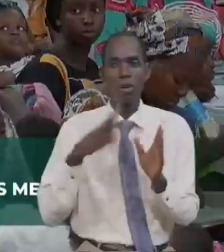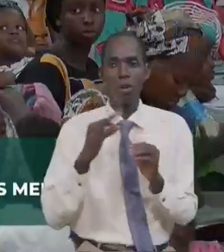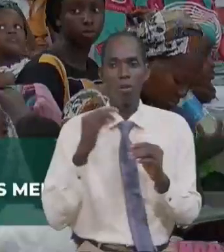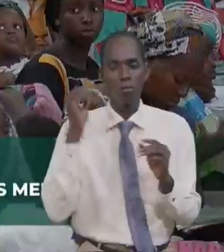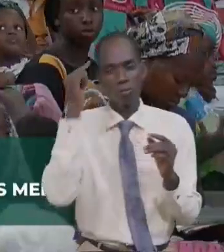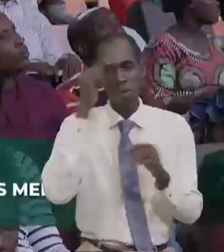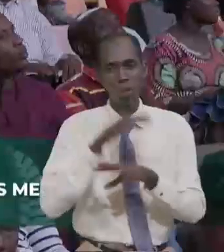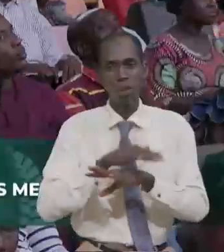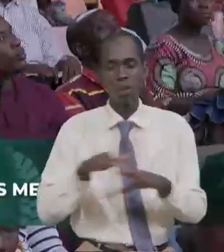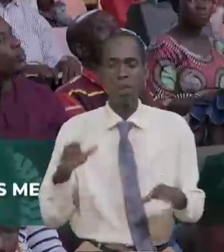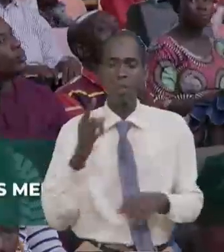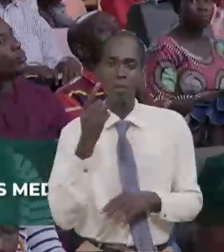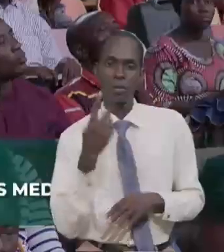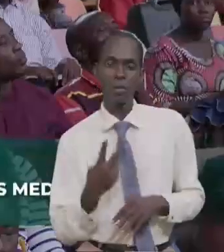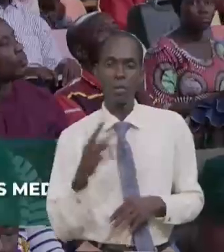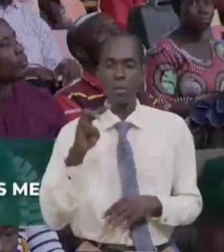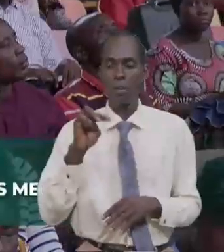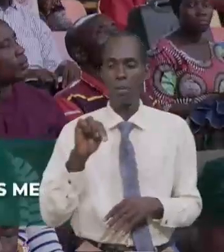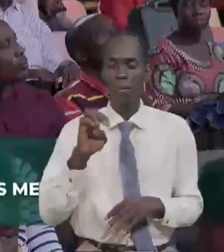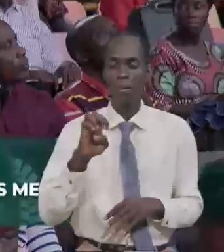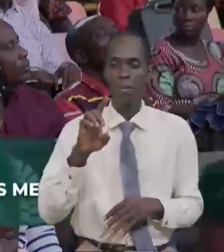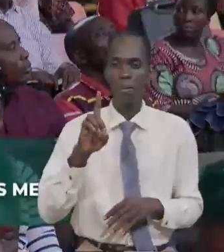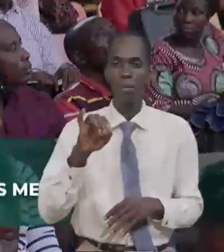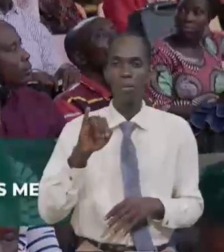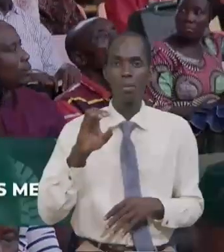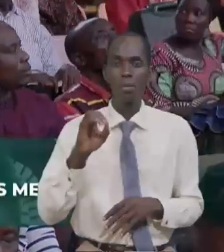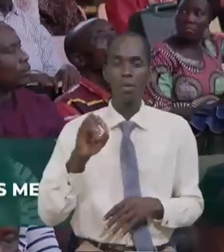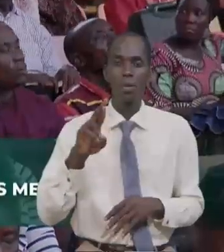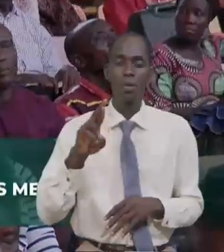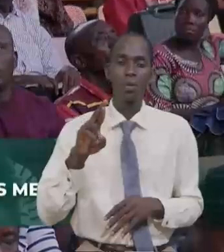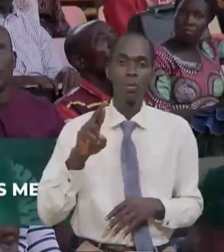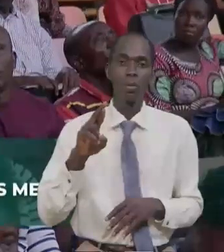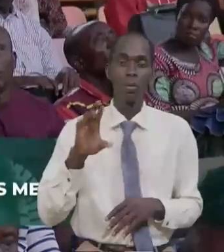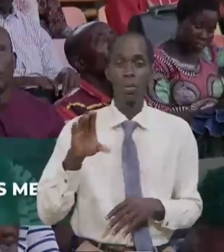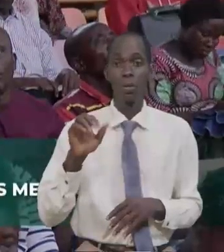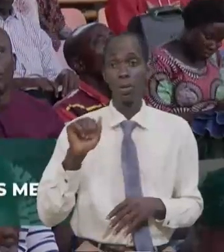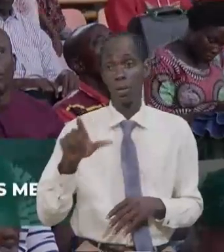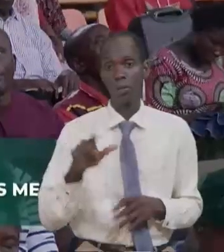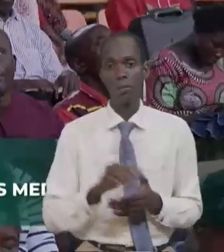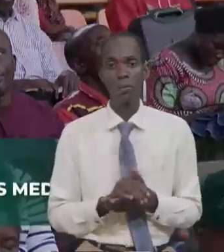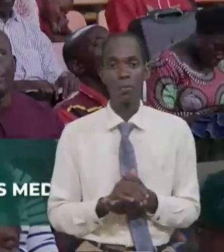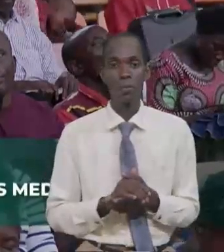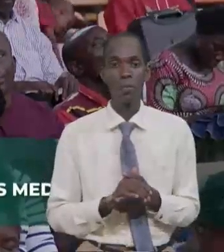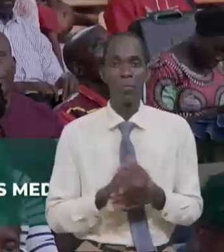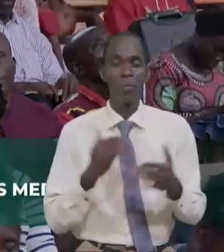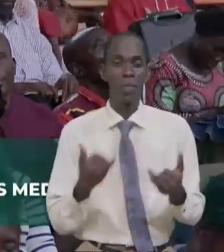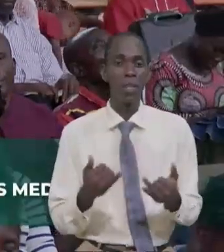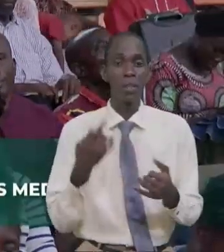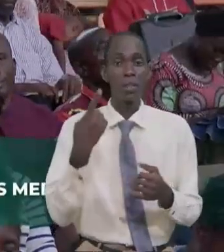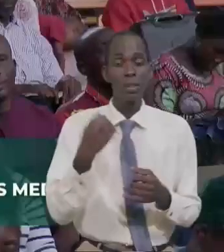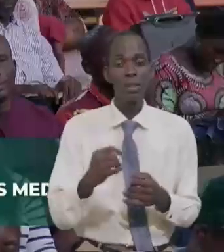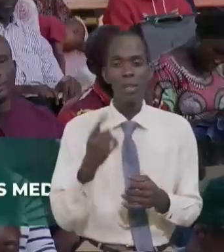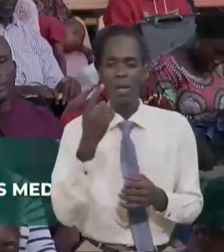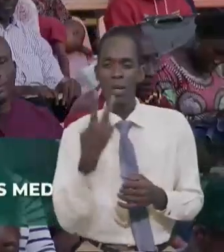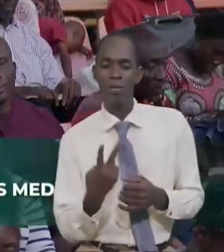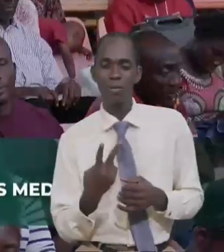the mediocre is thoughtless. He does not think of what he will become, does not think of